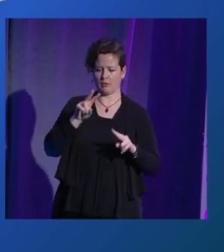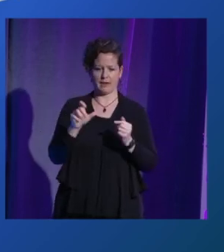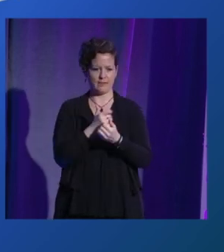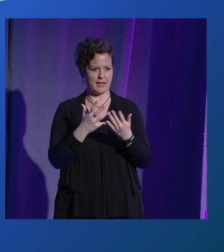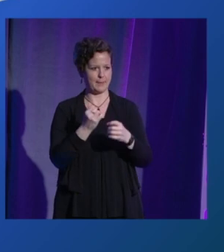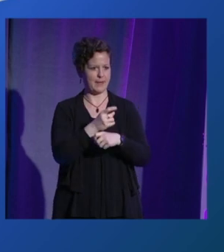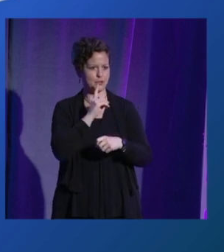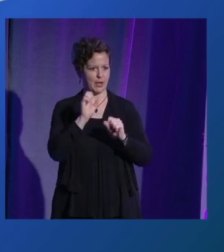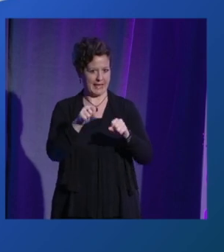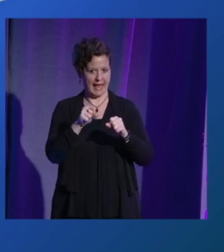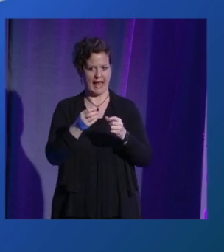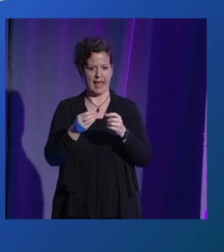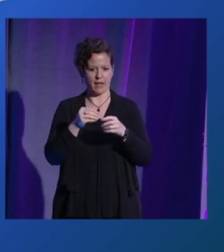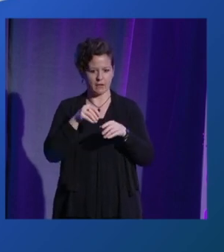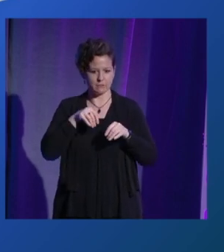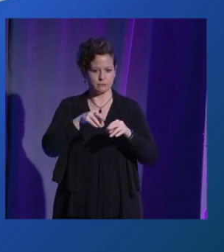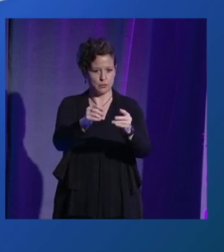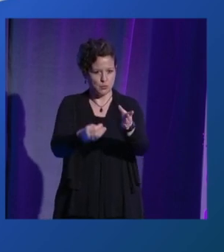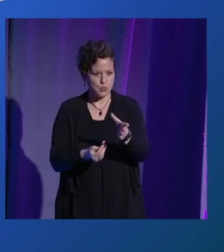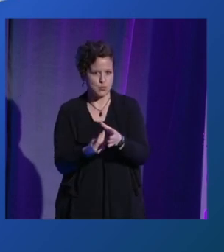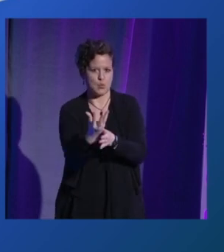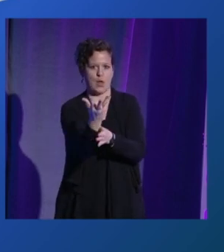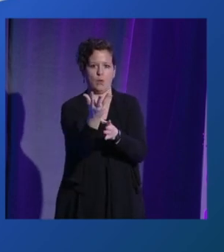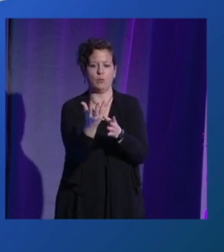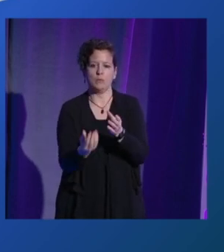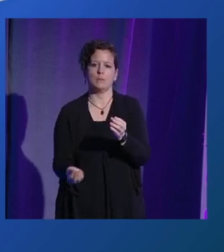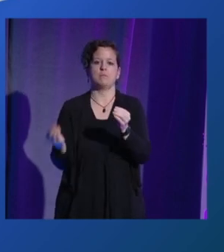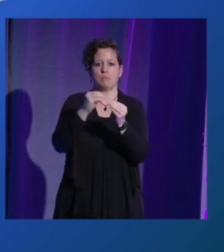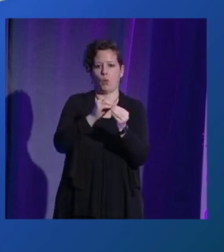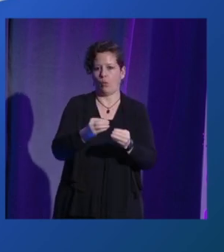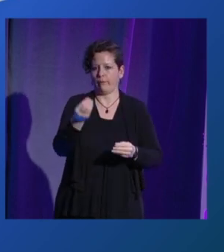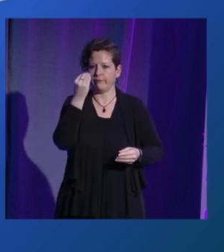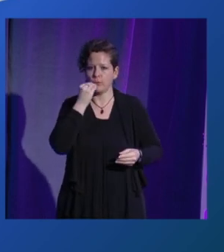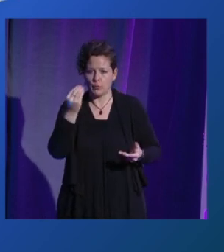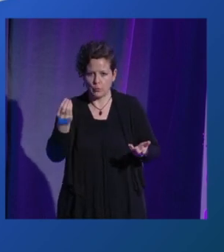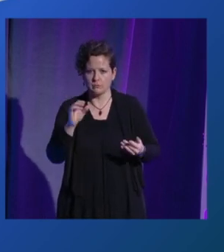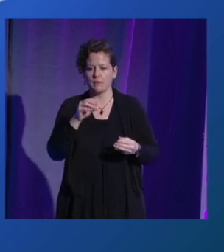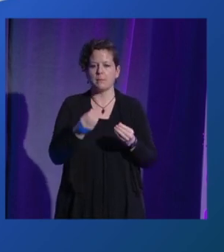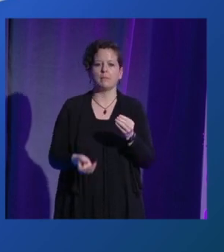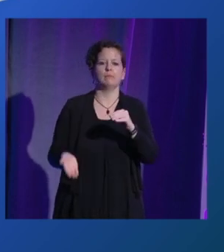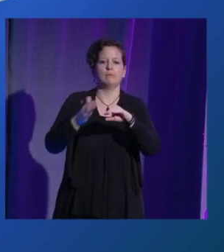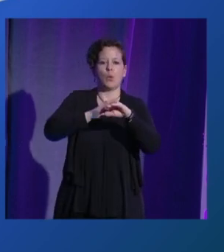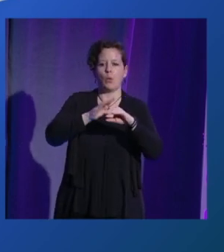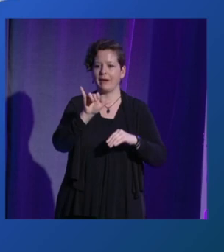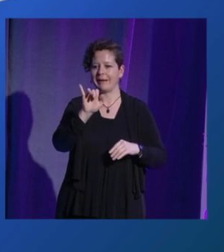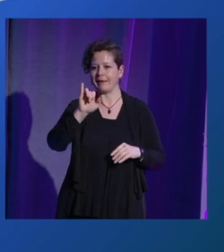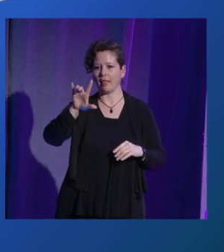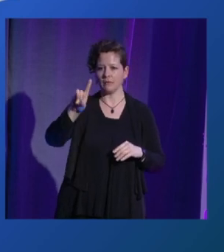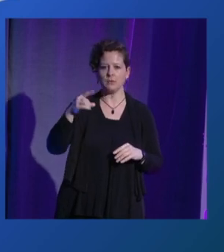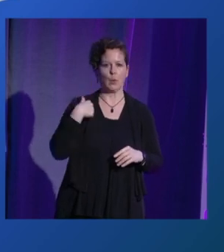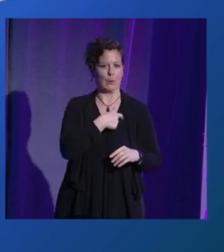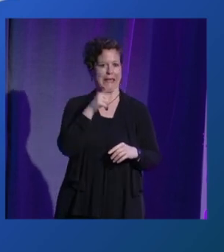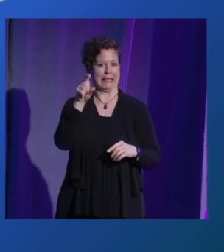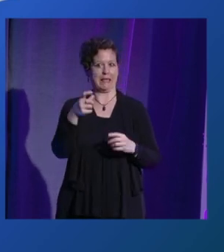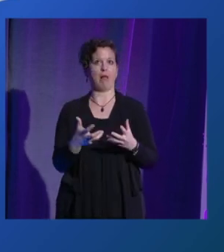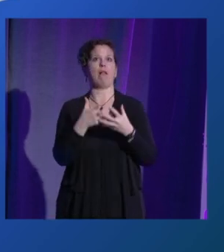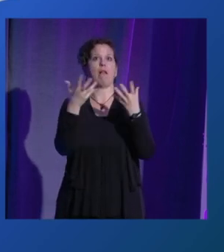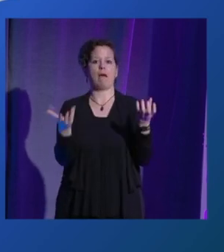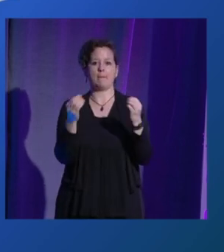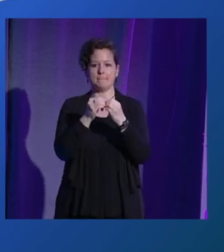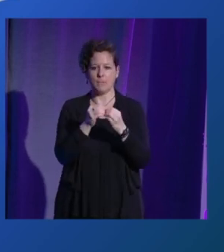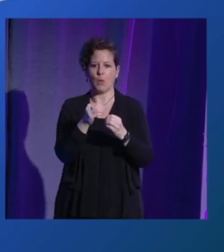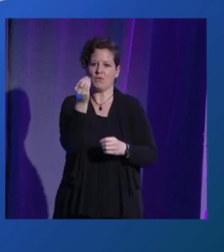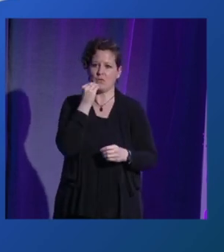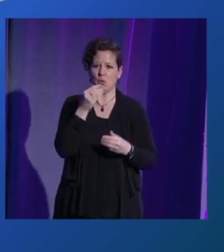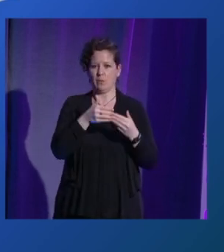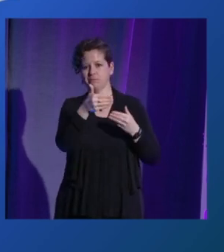productivity create more yield right we have to feed remember 70% produce 70% more food by 2050 right so how do we